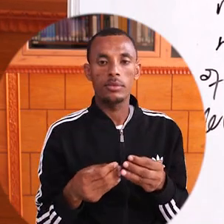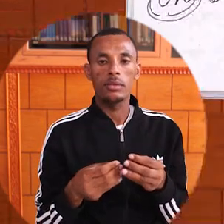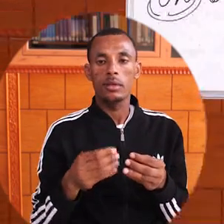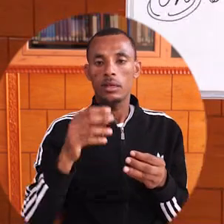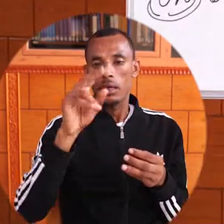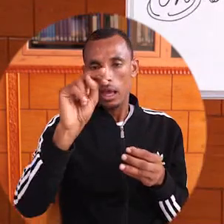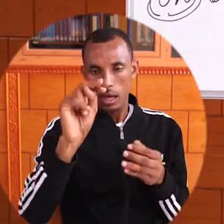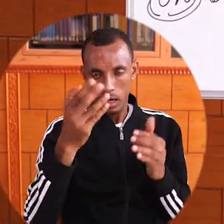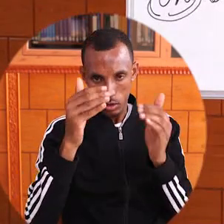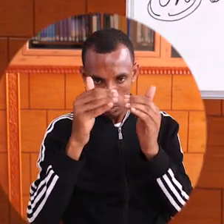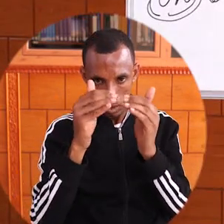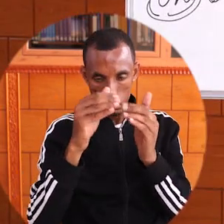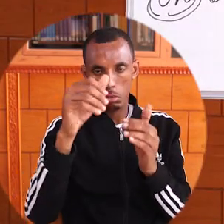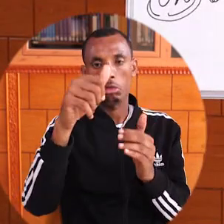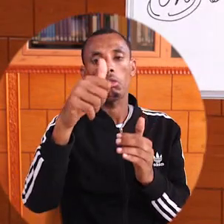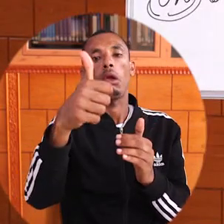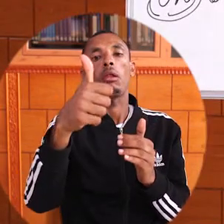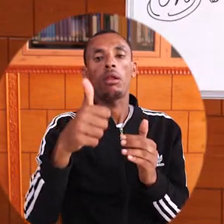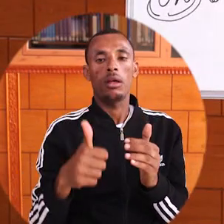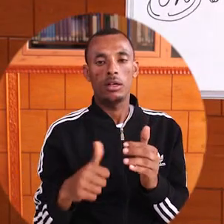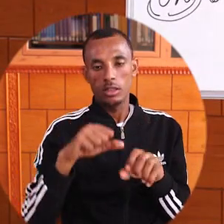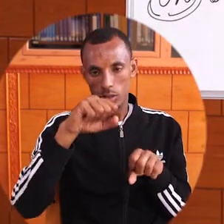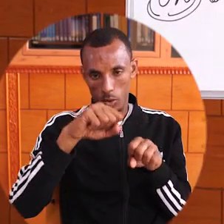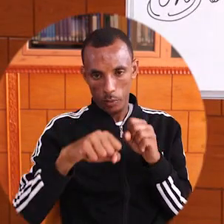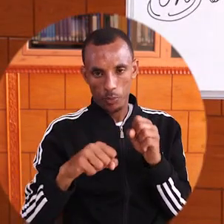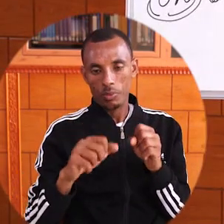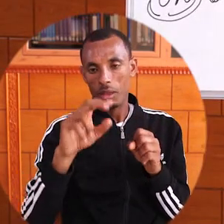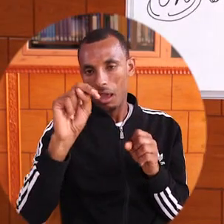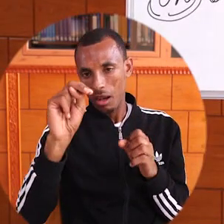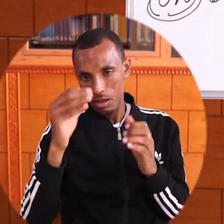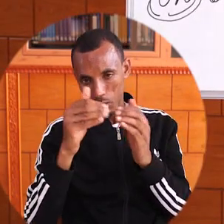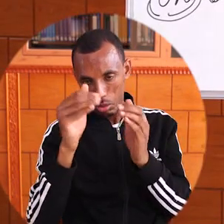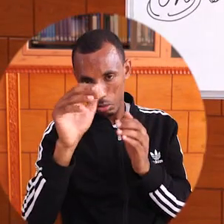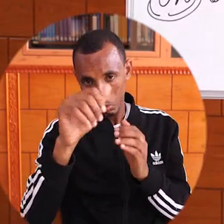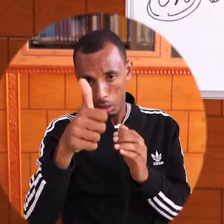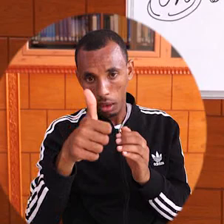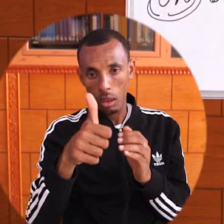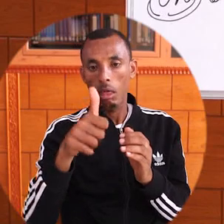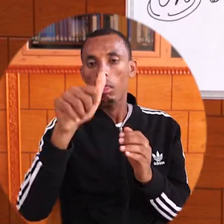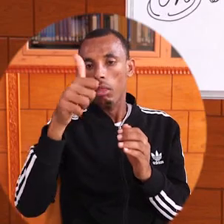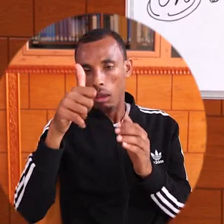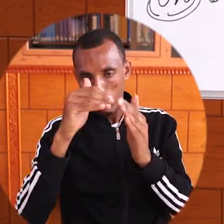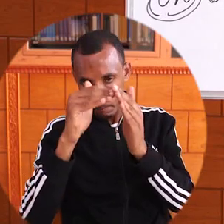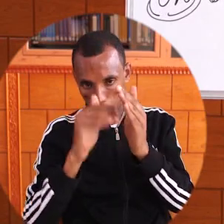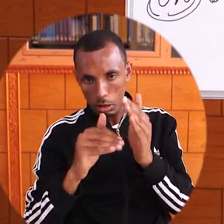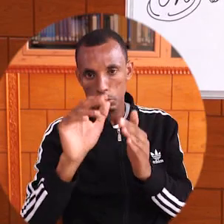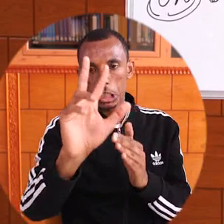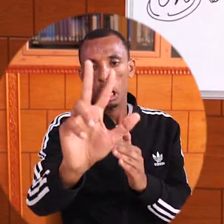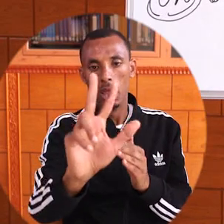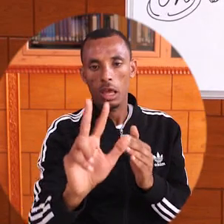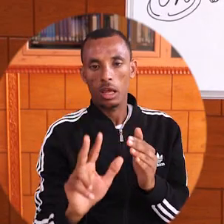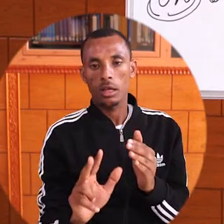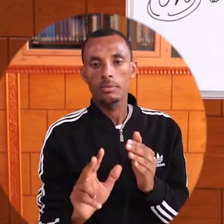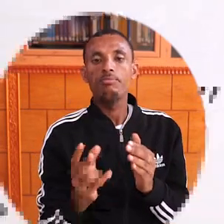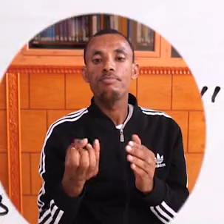since n is equal to 10. So n is equal to 10, n 10 minus 3 is a